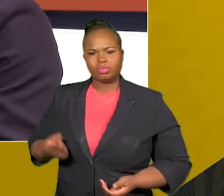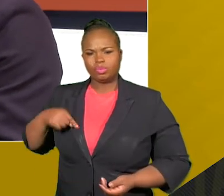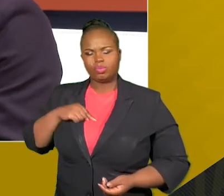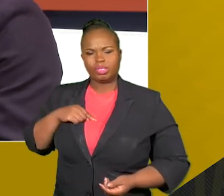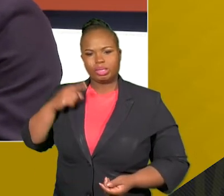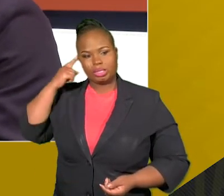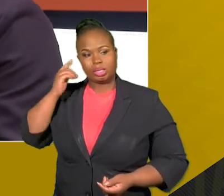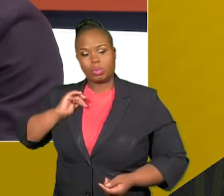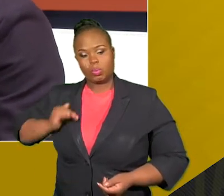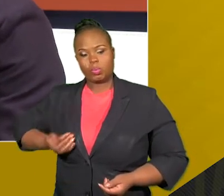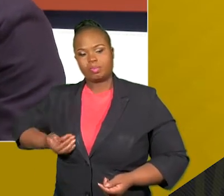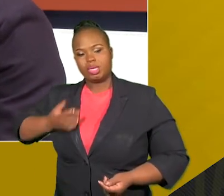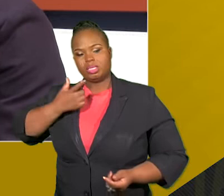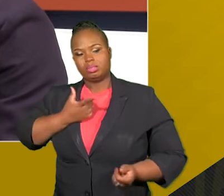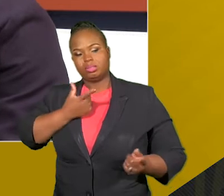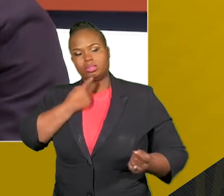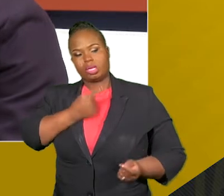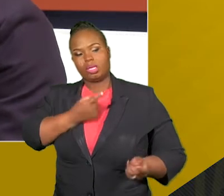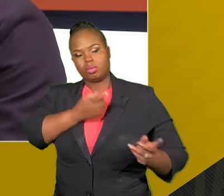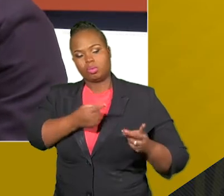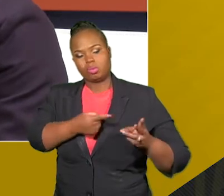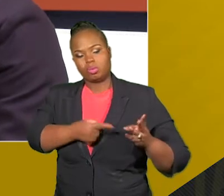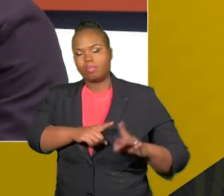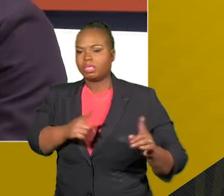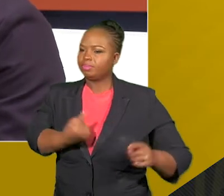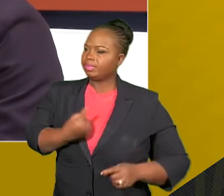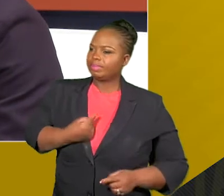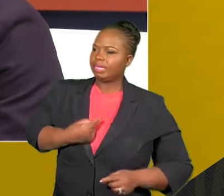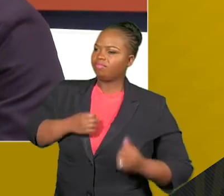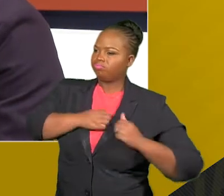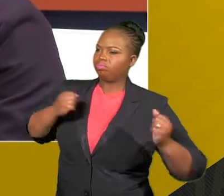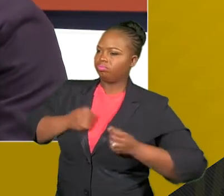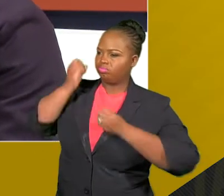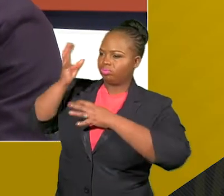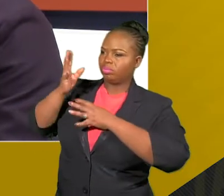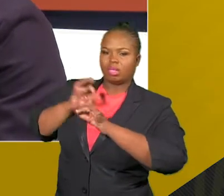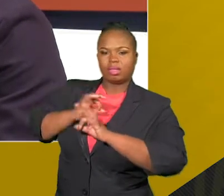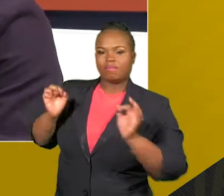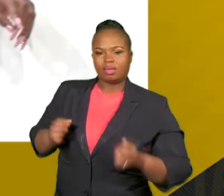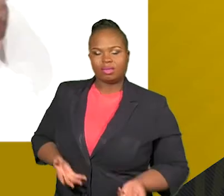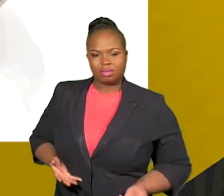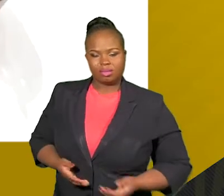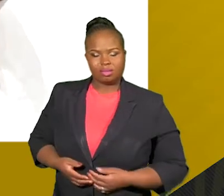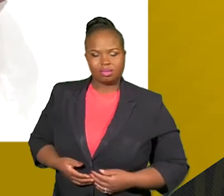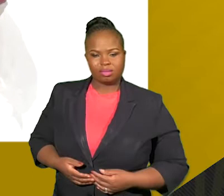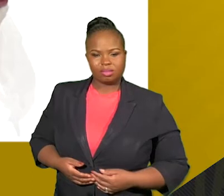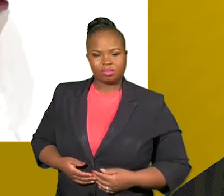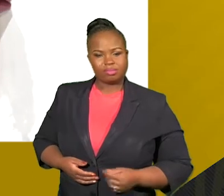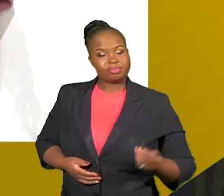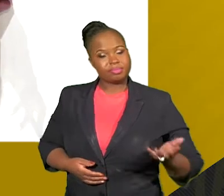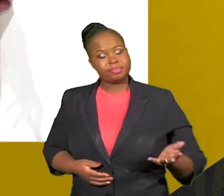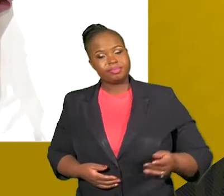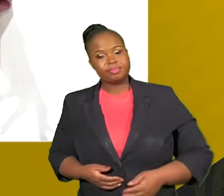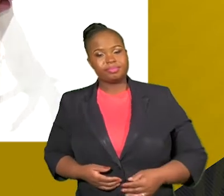women. Right, but we are not hearing what women are saying, what is exactly that we want. All right, so can you perhaps maybe join the